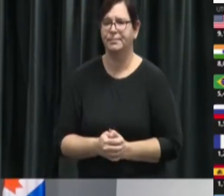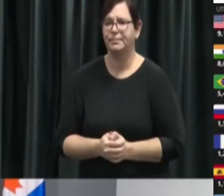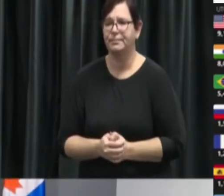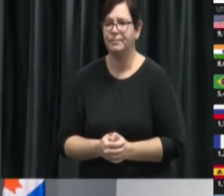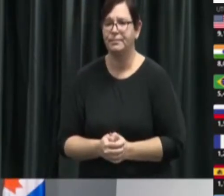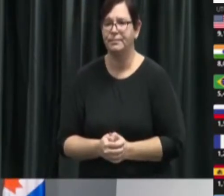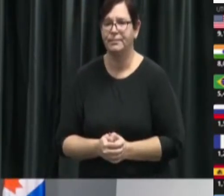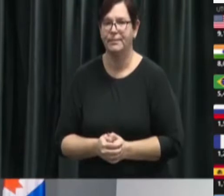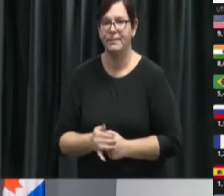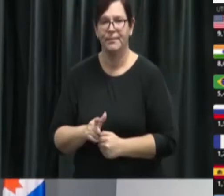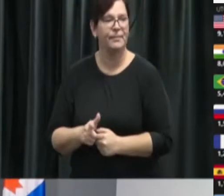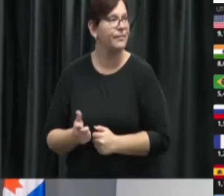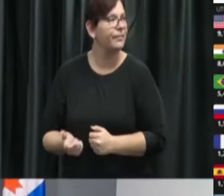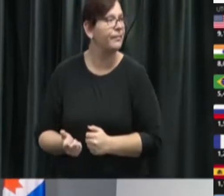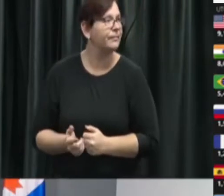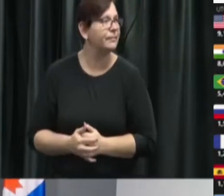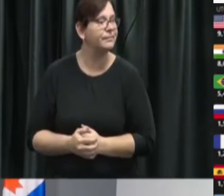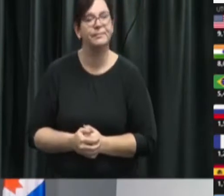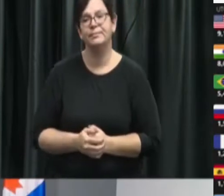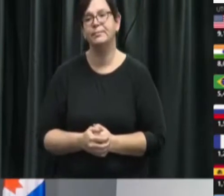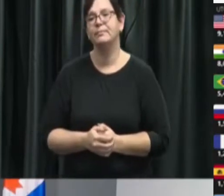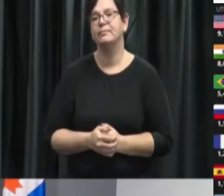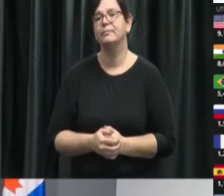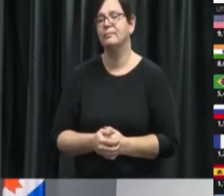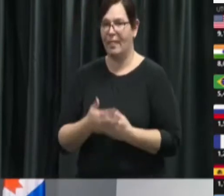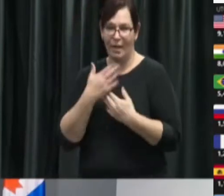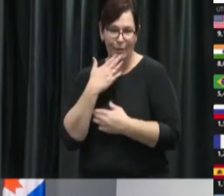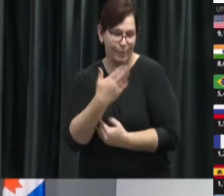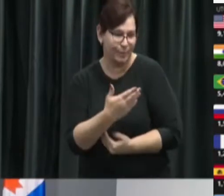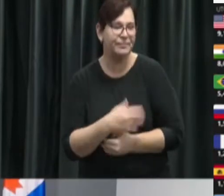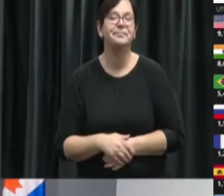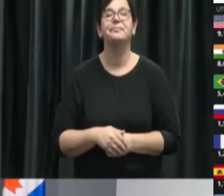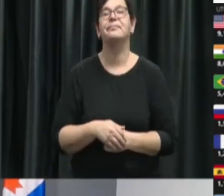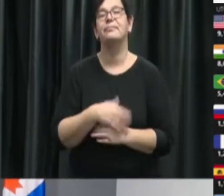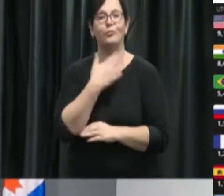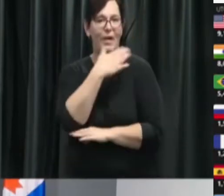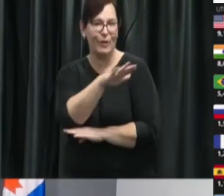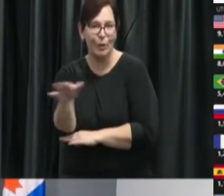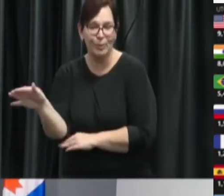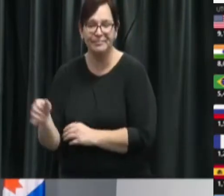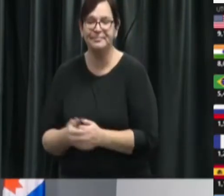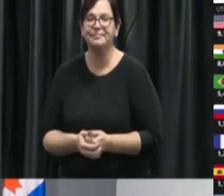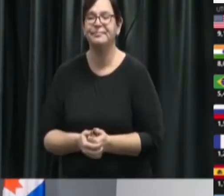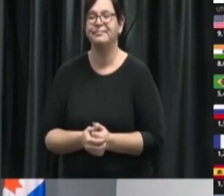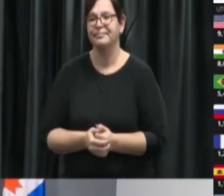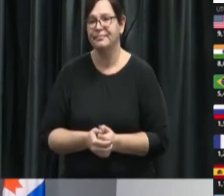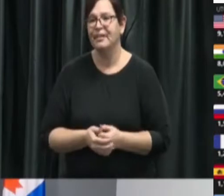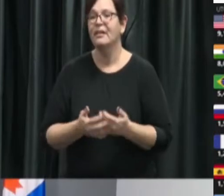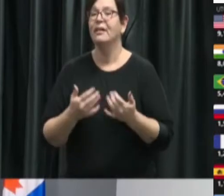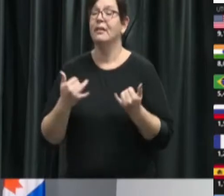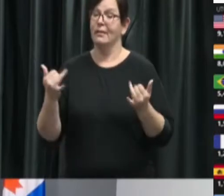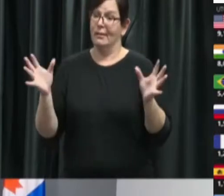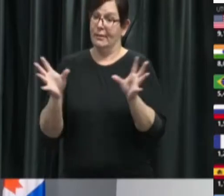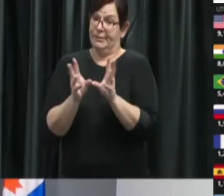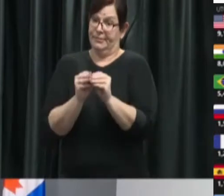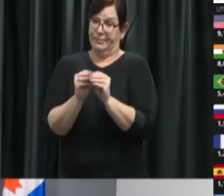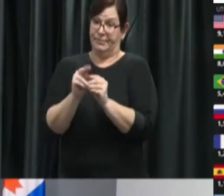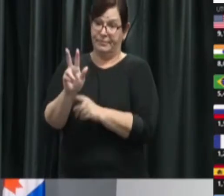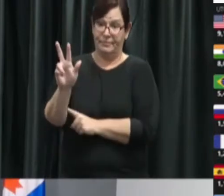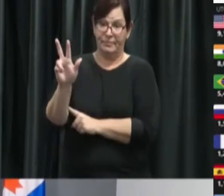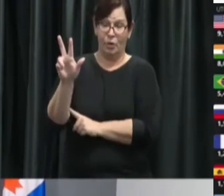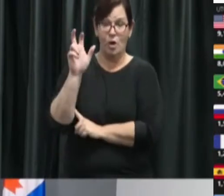Thank you, Mayor Tory, and good afternoon, everyone. Today, I am reporting 321 new